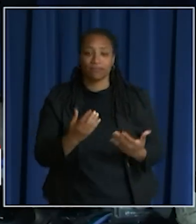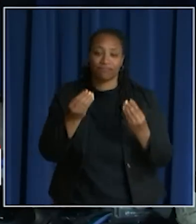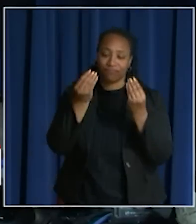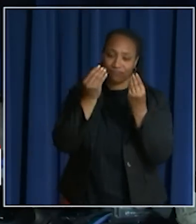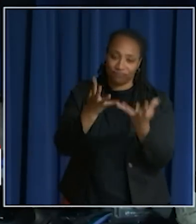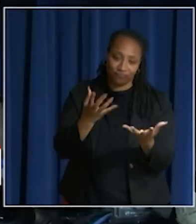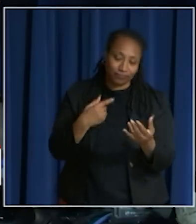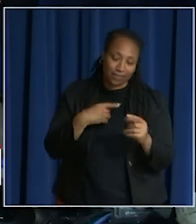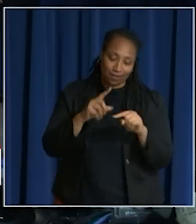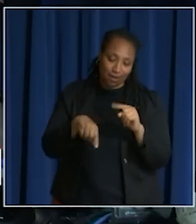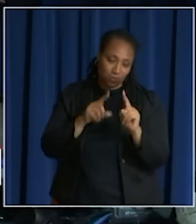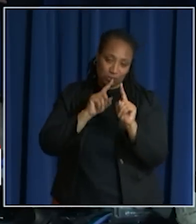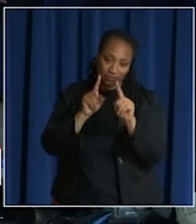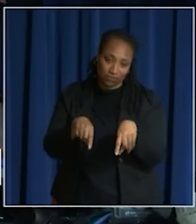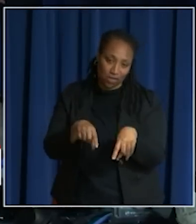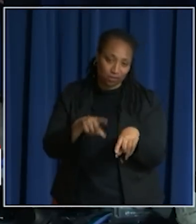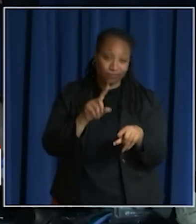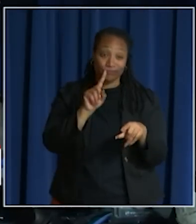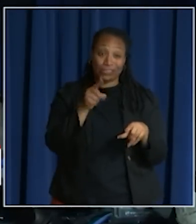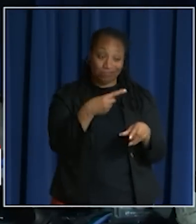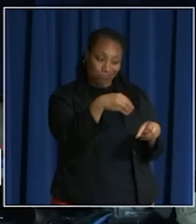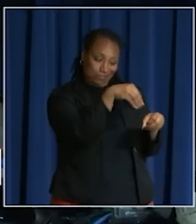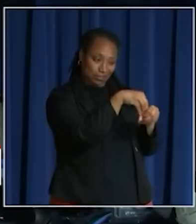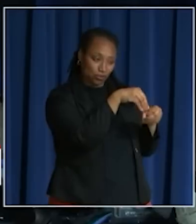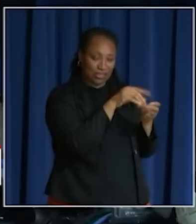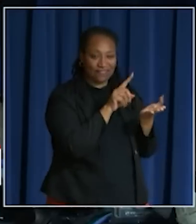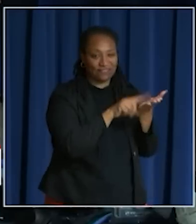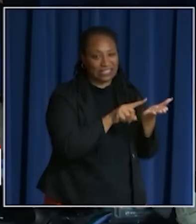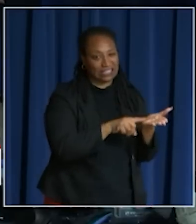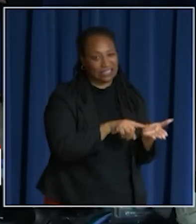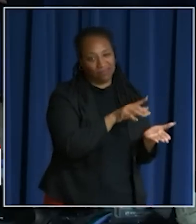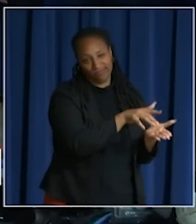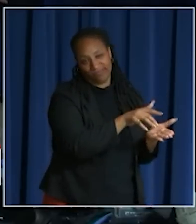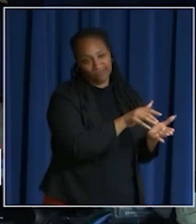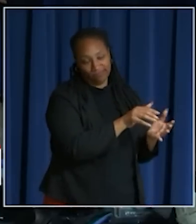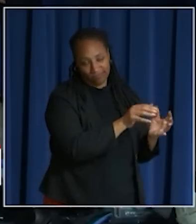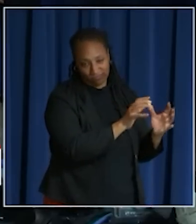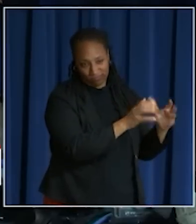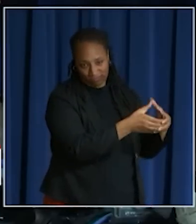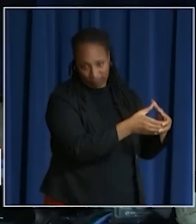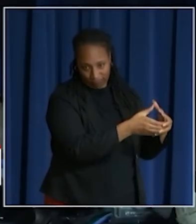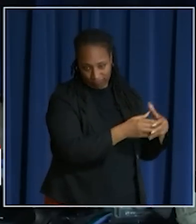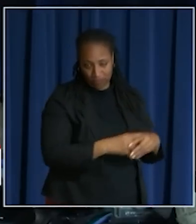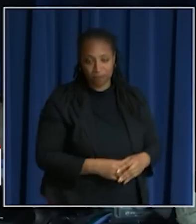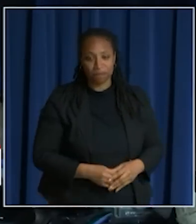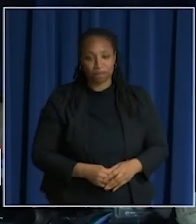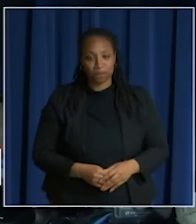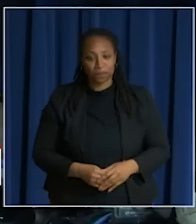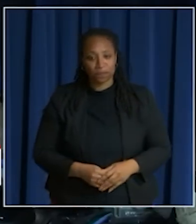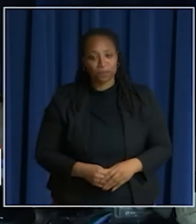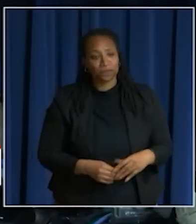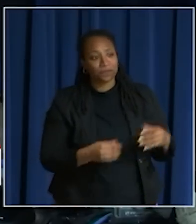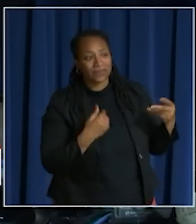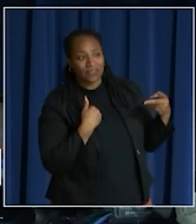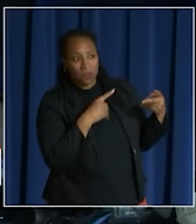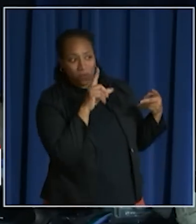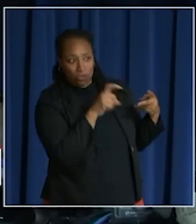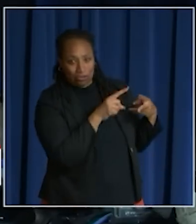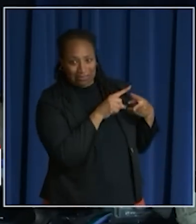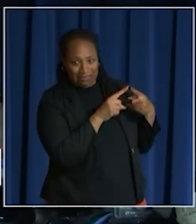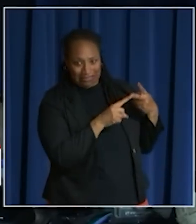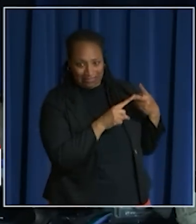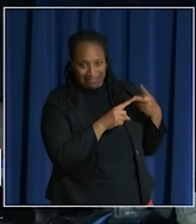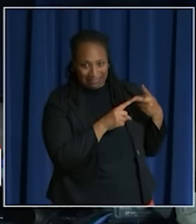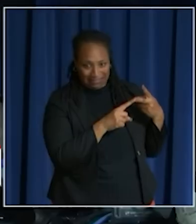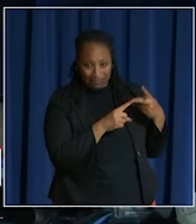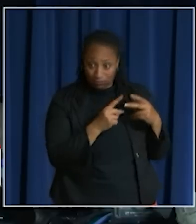personnel. Sam. No problem. A two-part question. For me? Yes. Okay. And this is in regard to the youth.